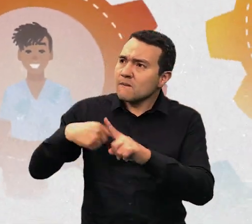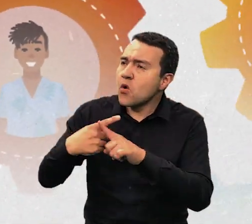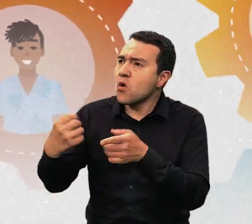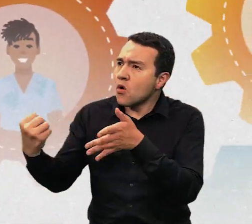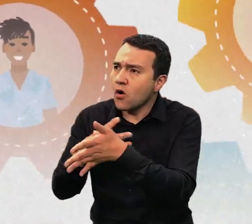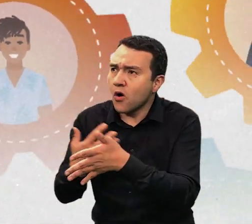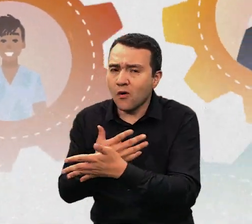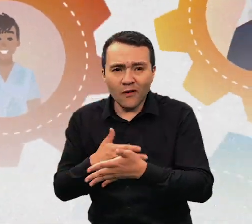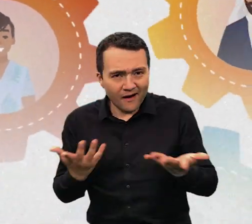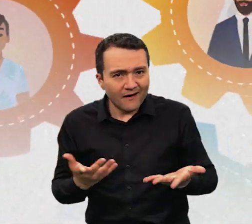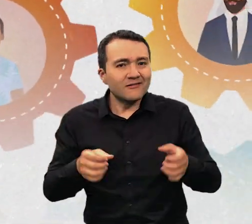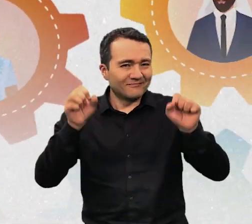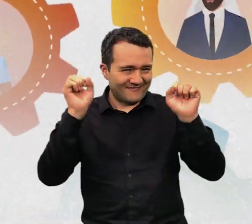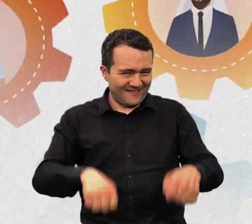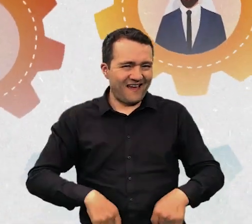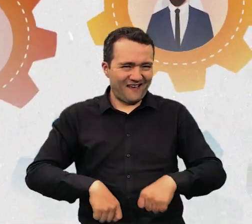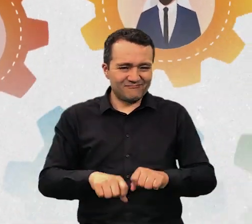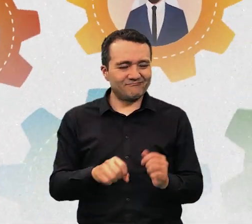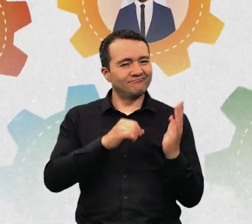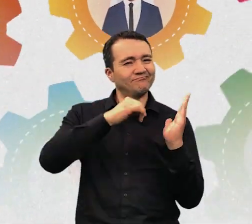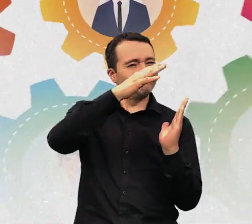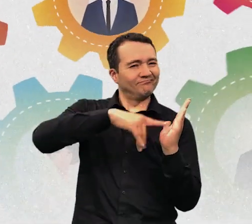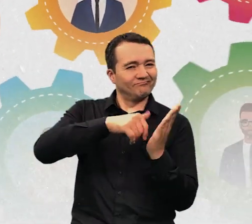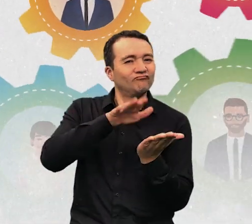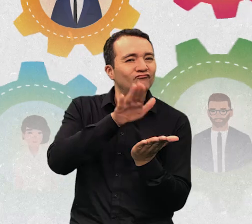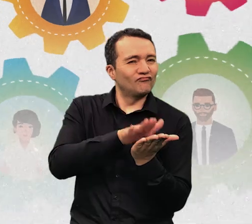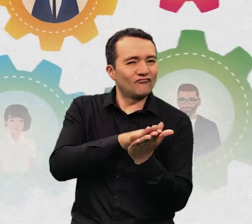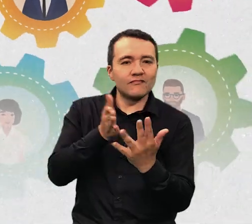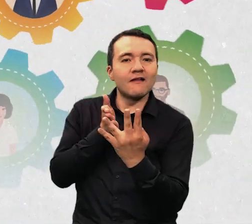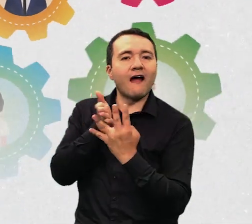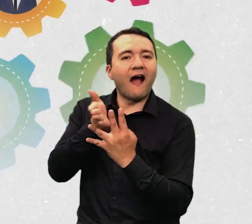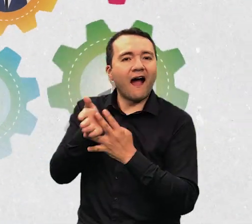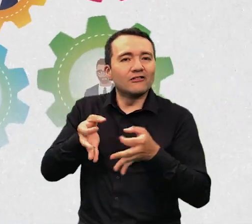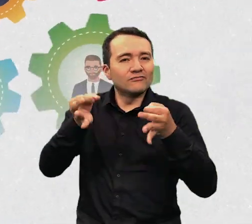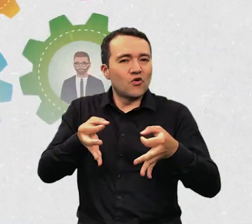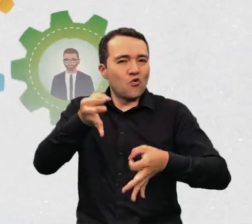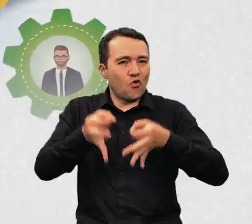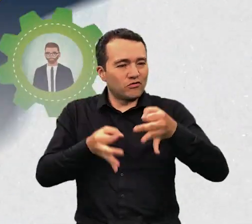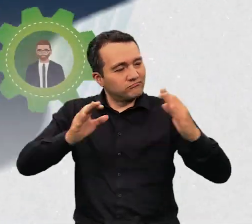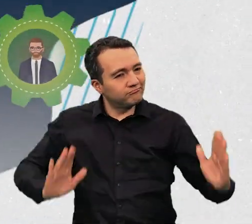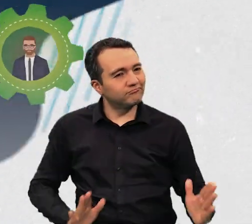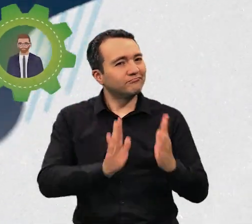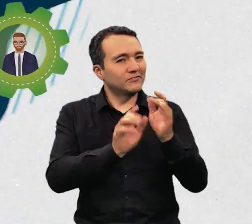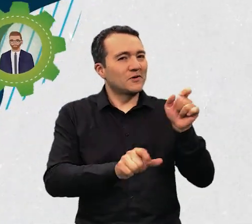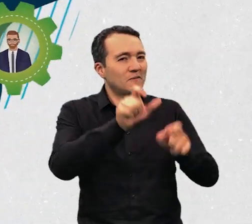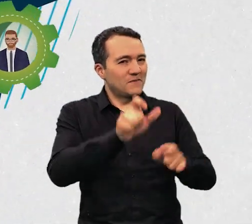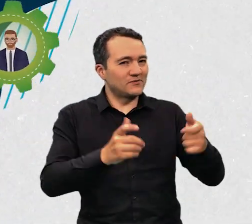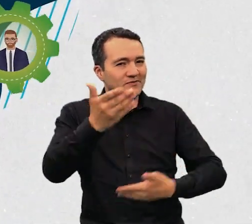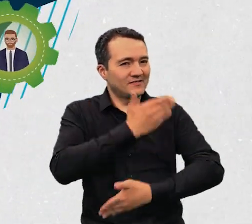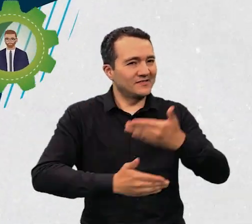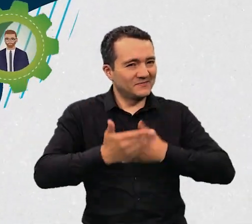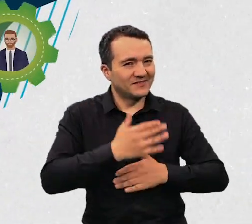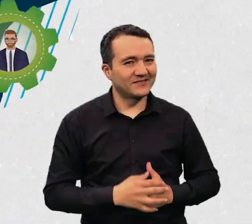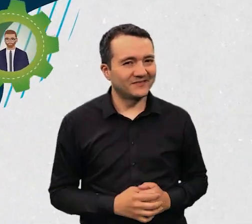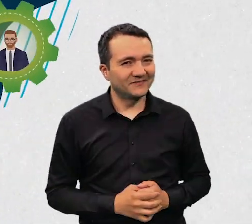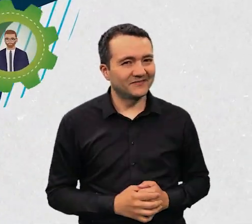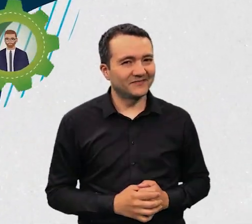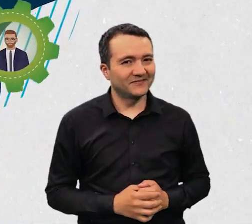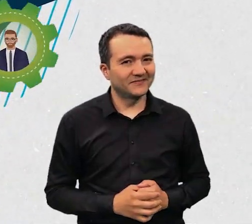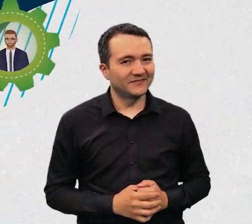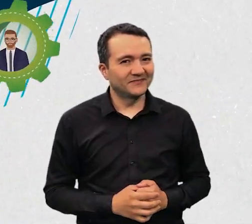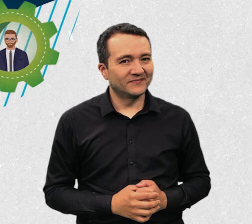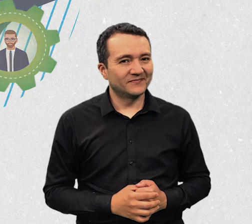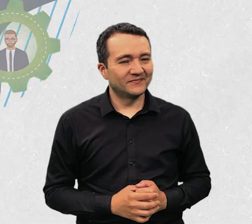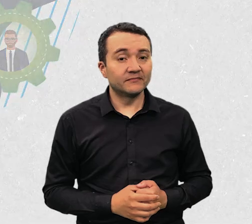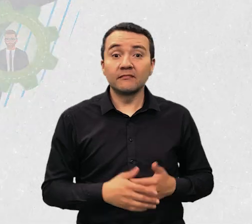For further information, consult the practical guide, Access to Justice, Closer to Persons with Disabilities.